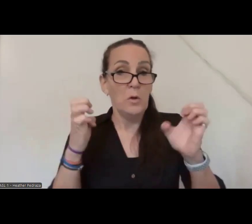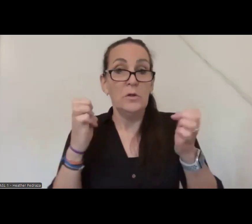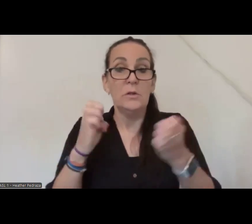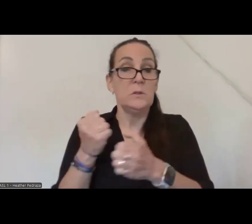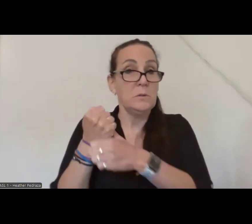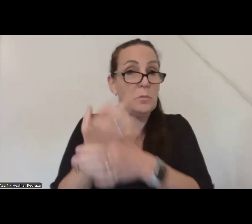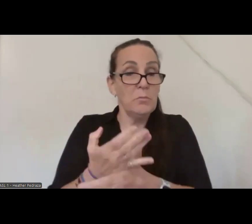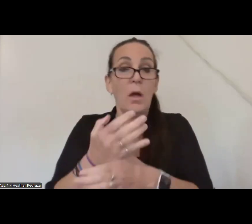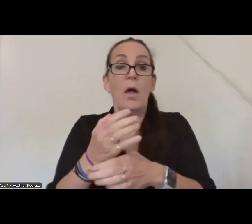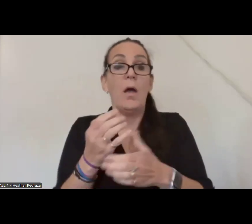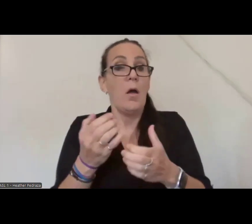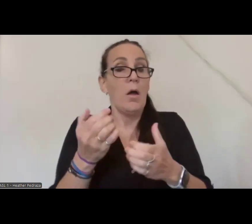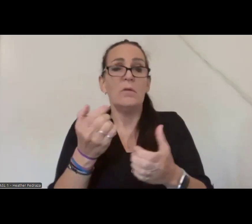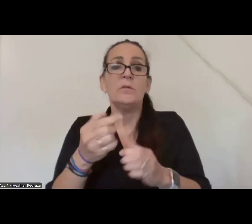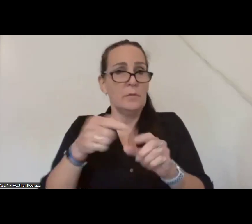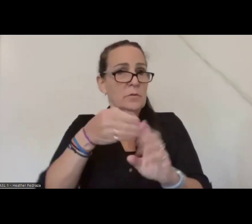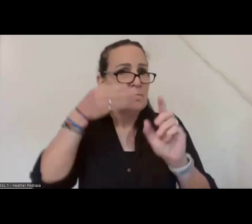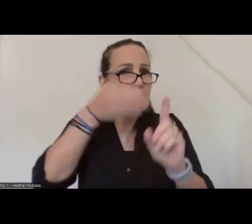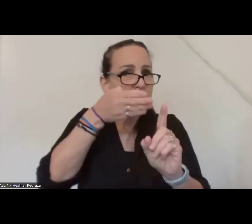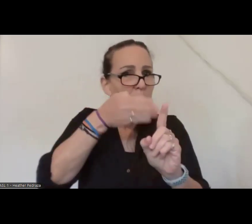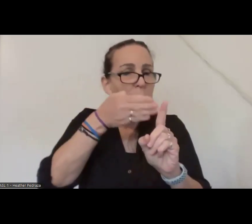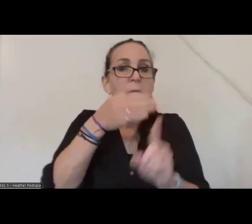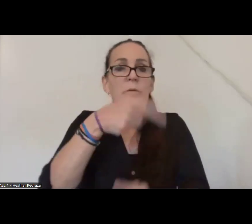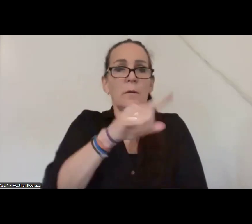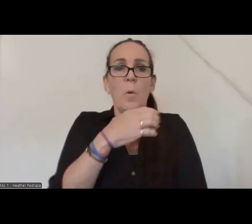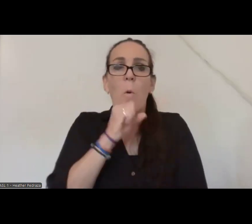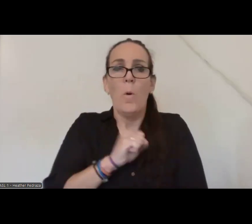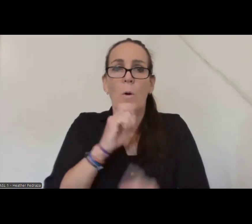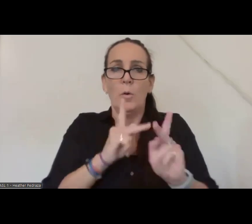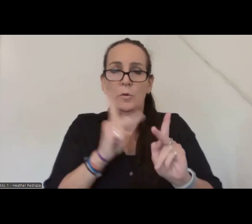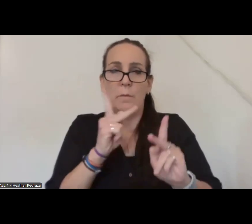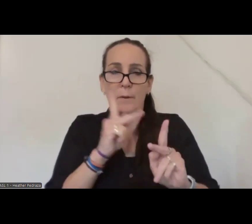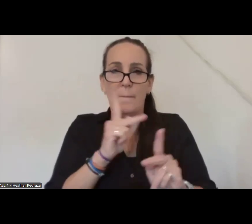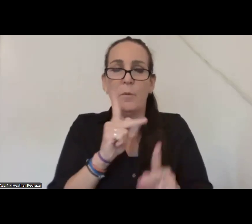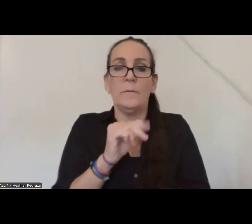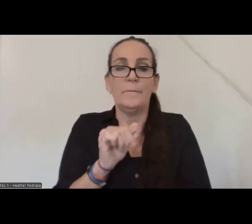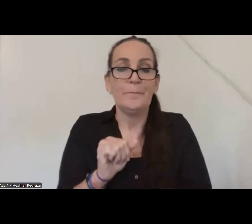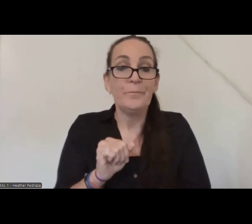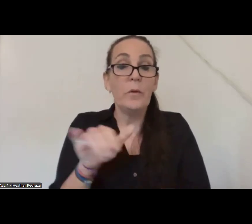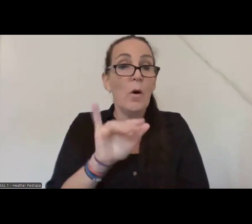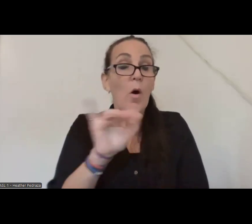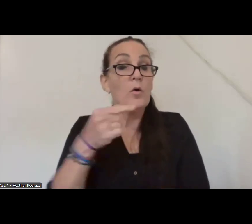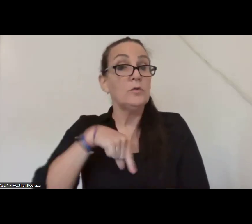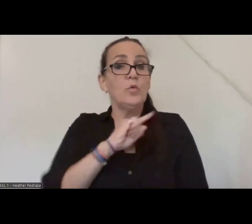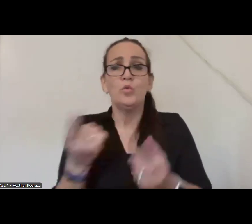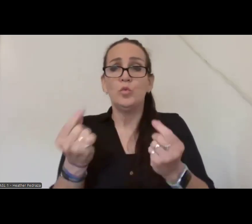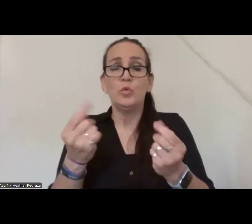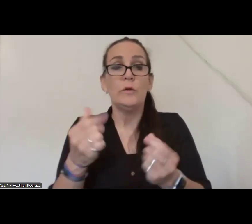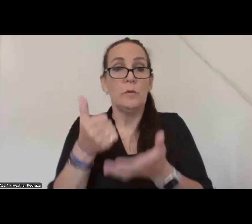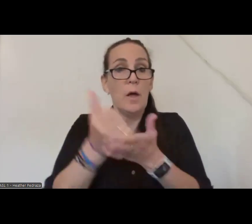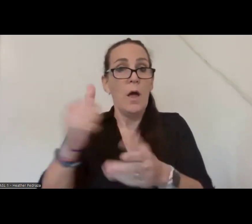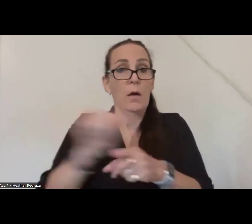older adult and disabled populations. Training 89,000 caregivers through the CalGROWS